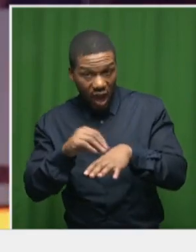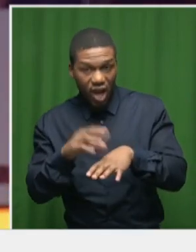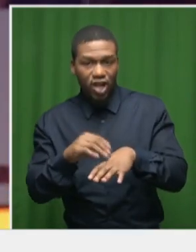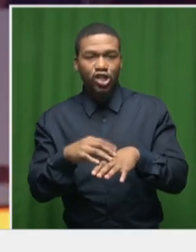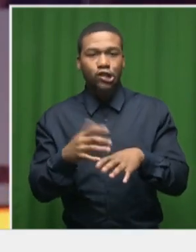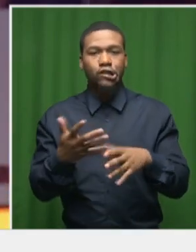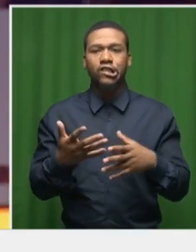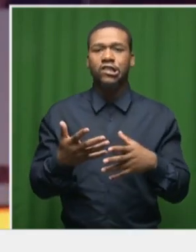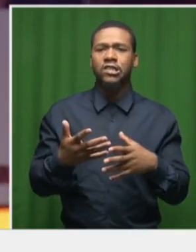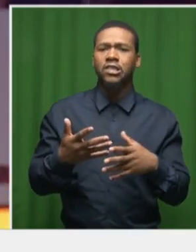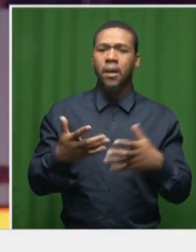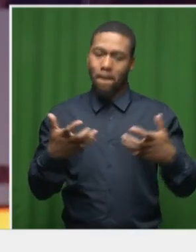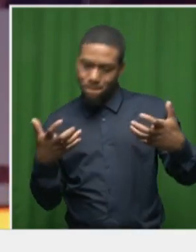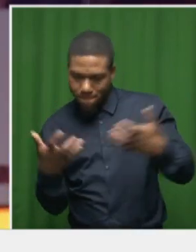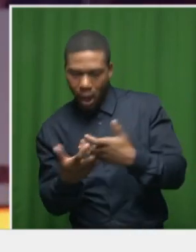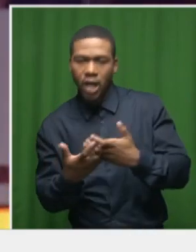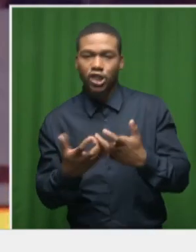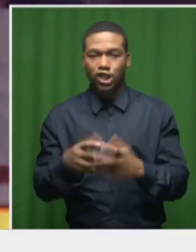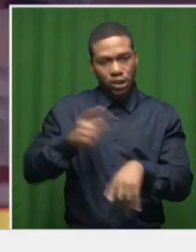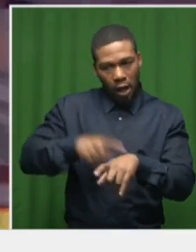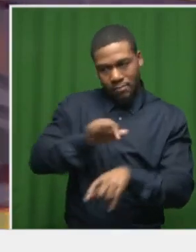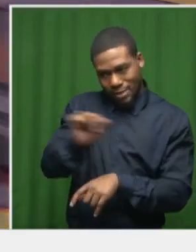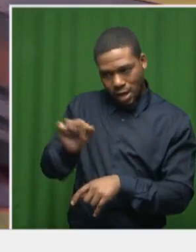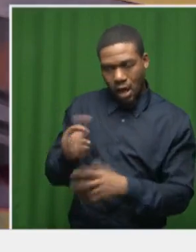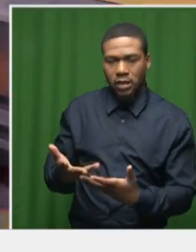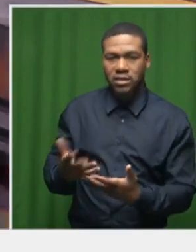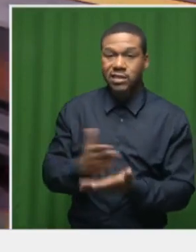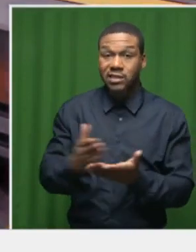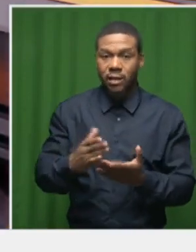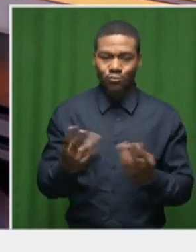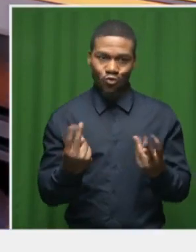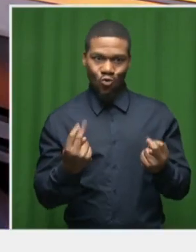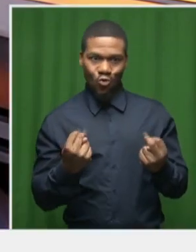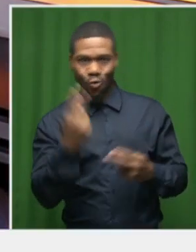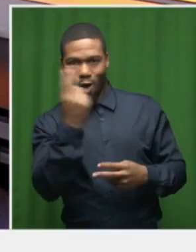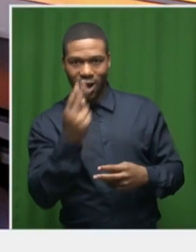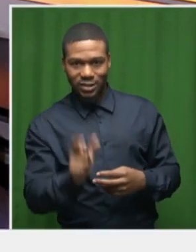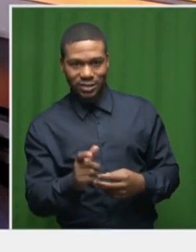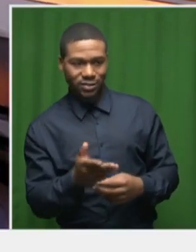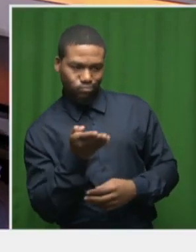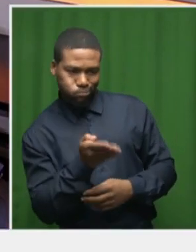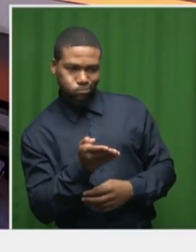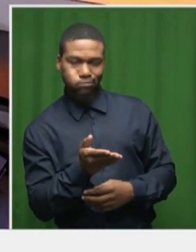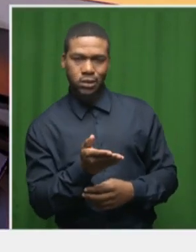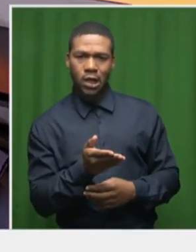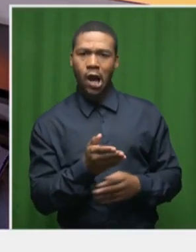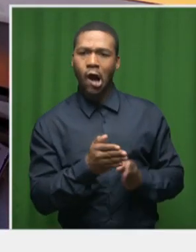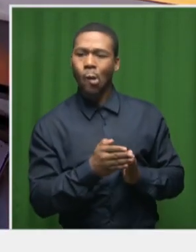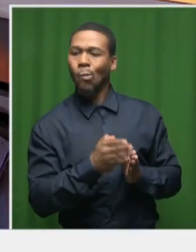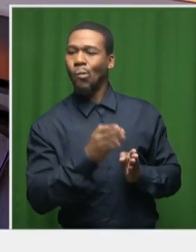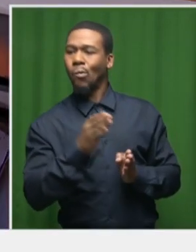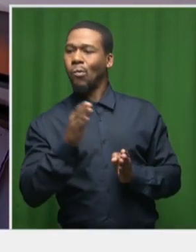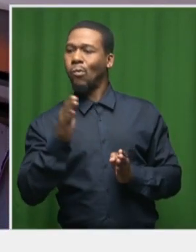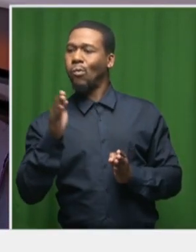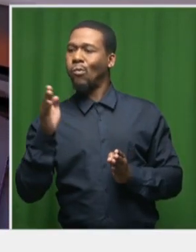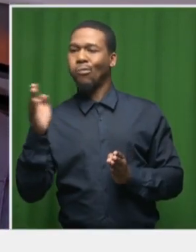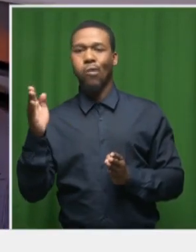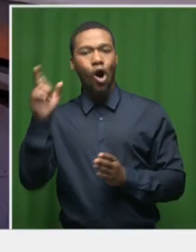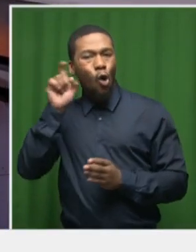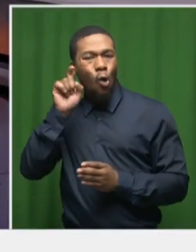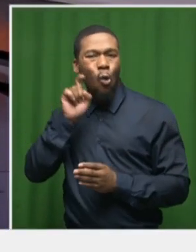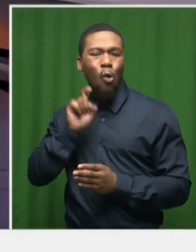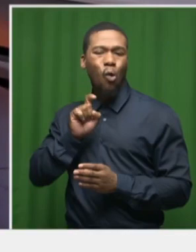So anything from people who are really just starting out all the way up to well-known names in the